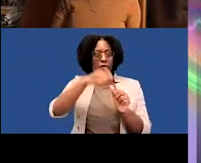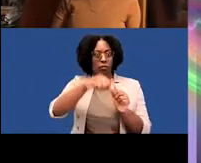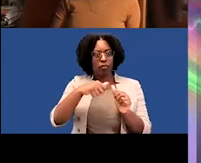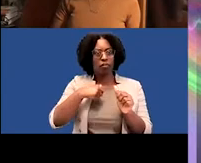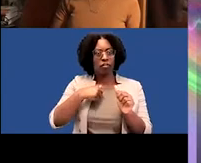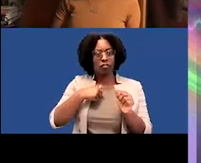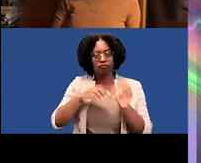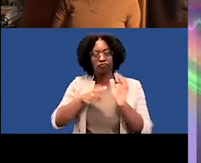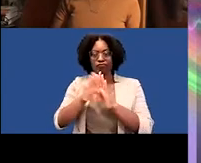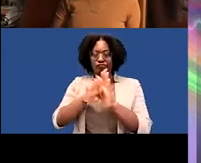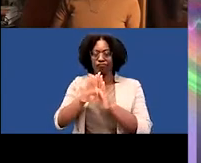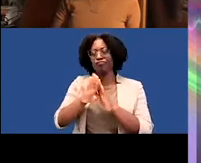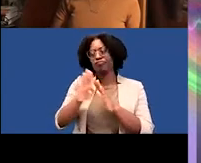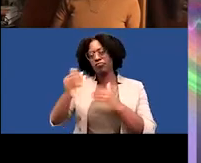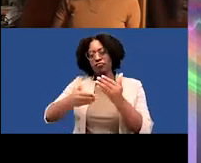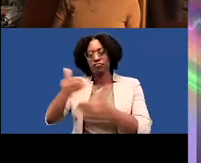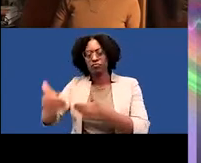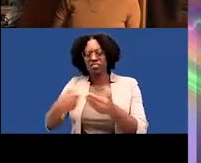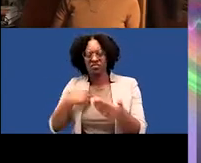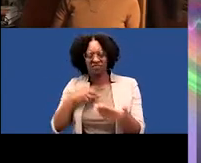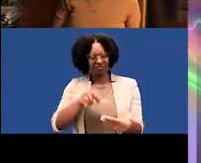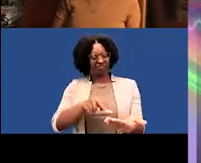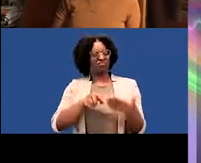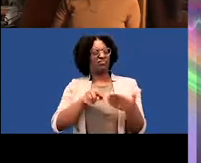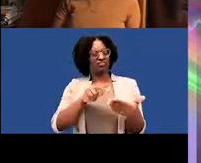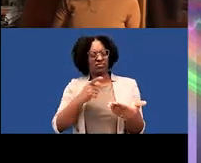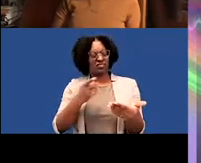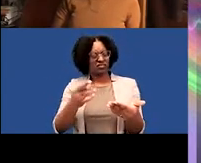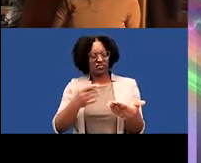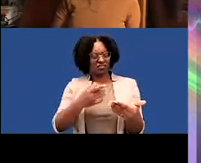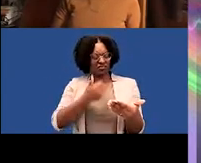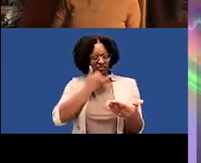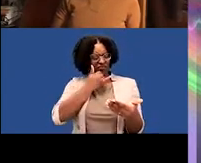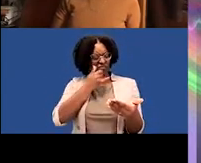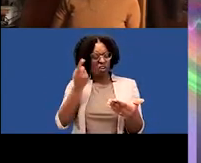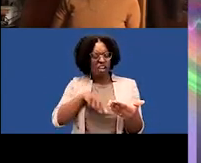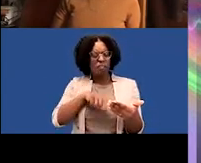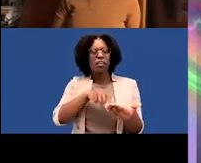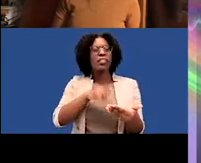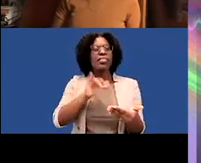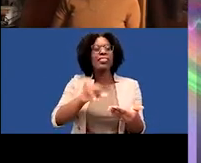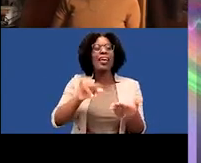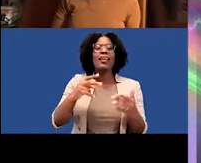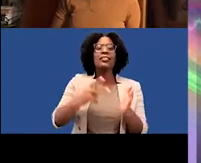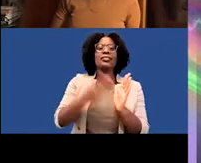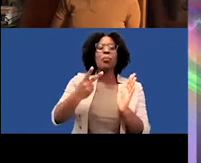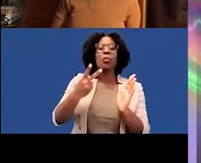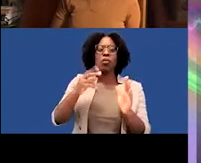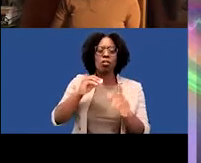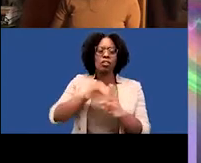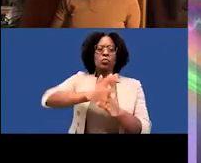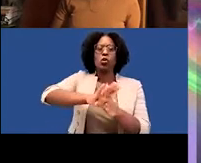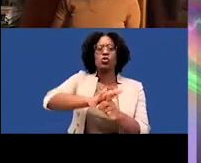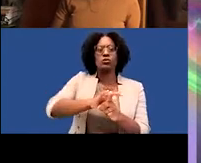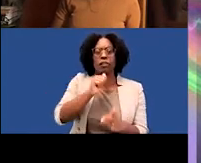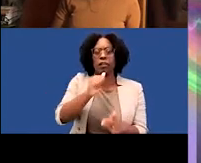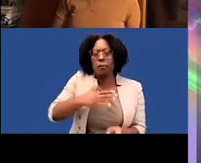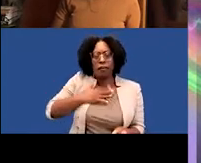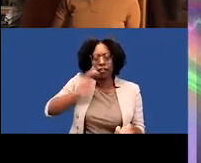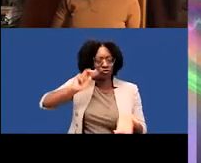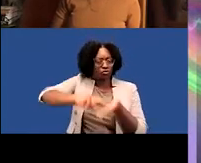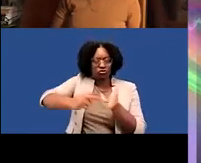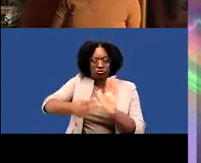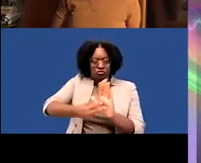It's a mechanical glitch. The double exposure was not intended at the time. But this picture represents so much more. And I think